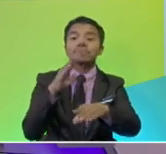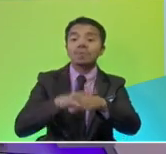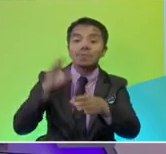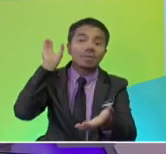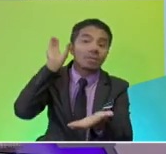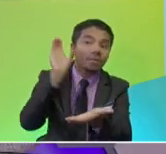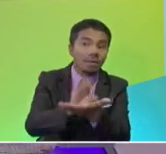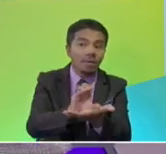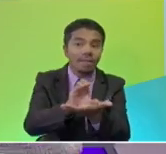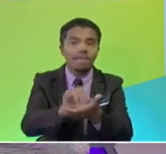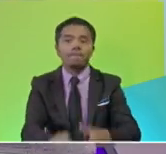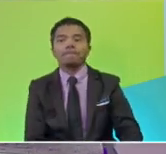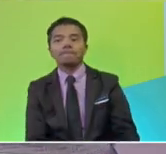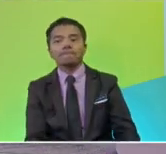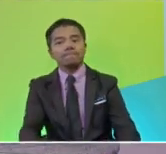board.